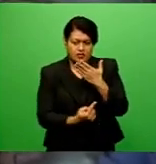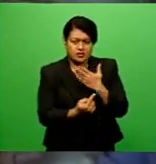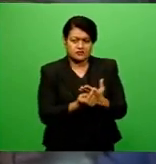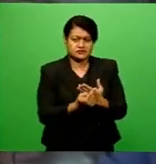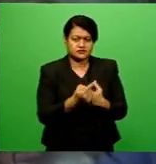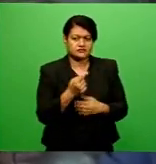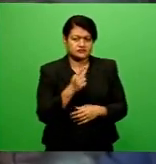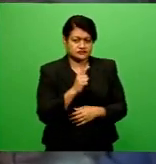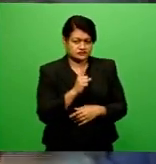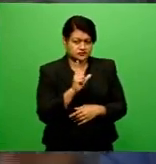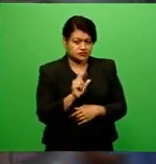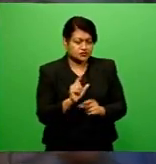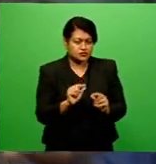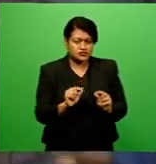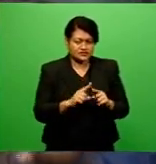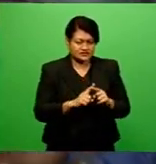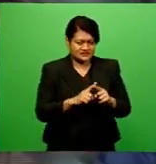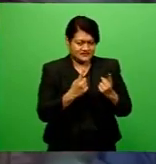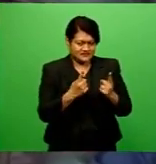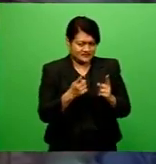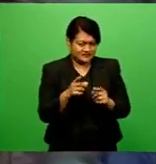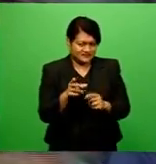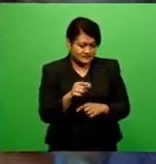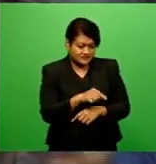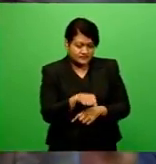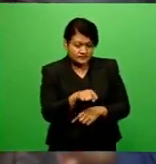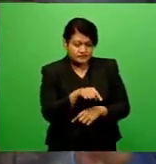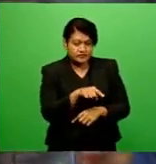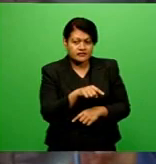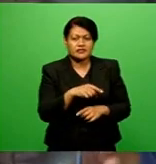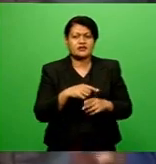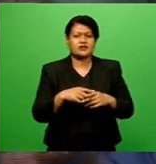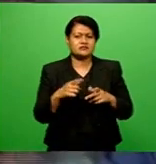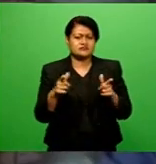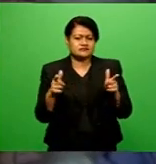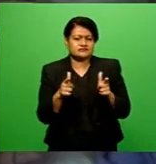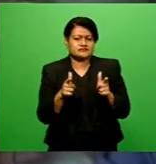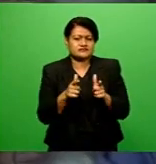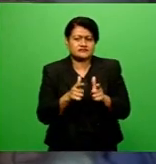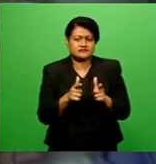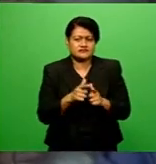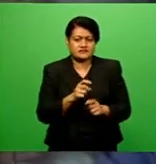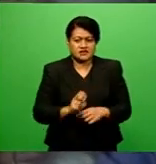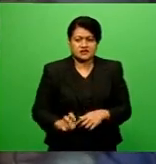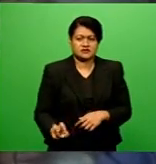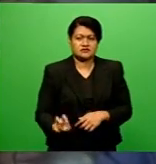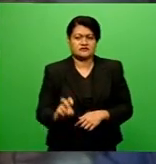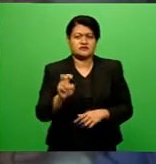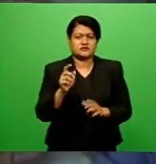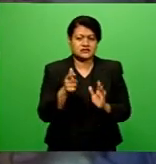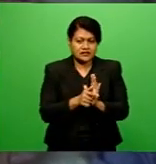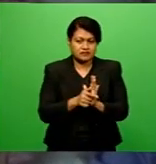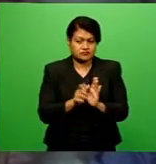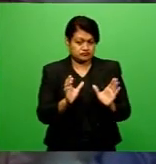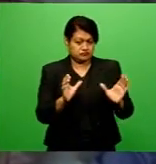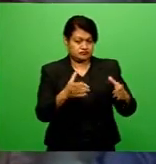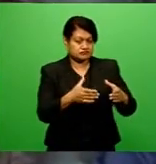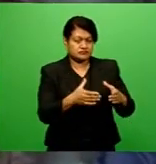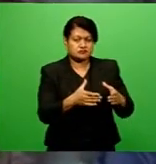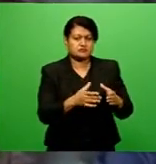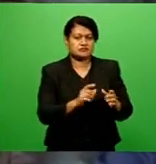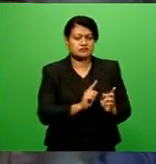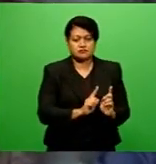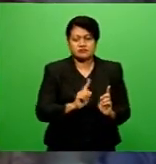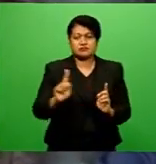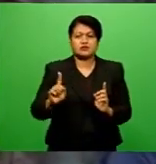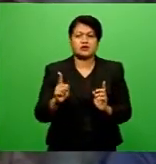then into the... So that lessens our travel time, lessens our cost as well. And they are now based in